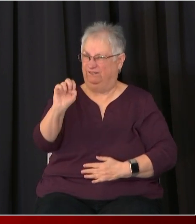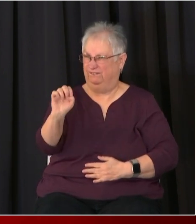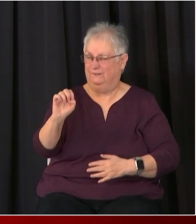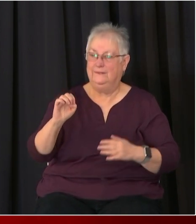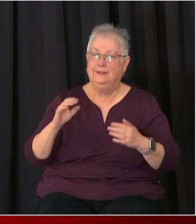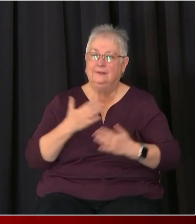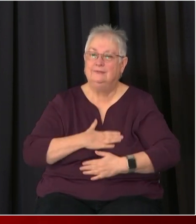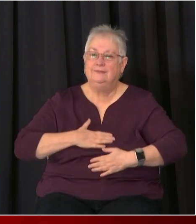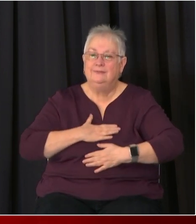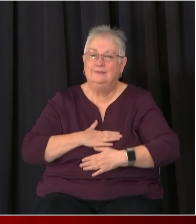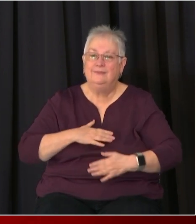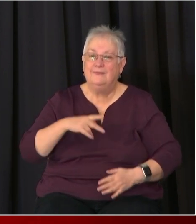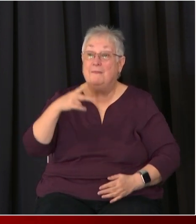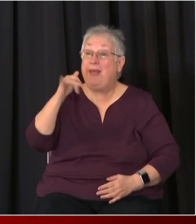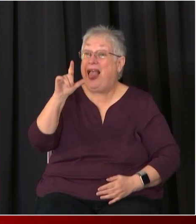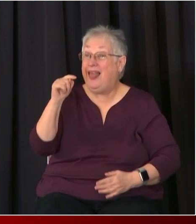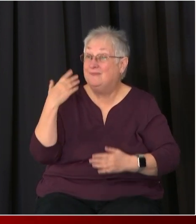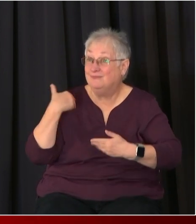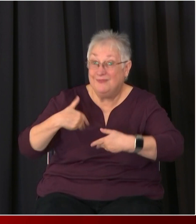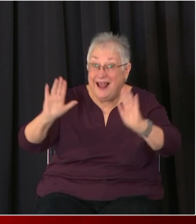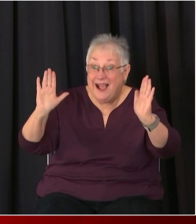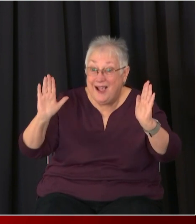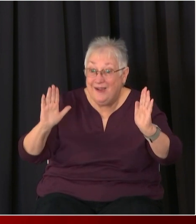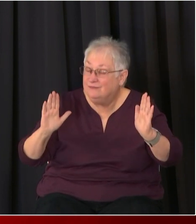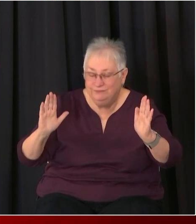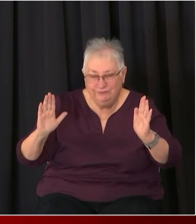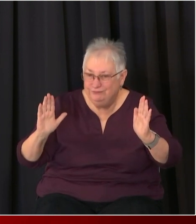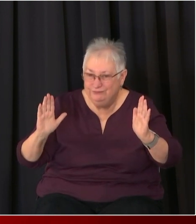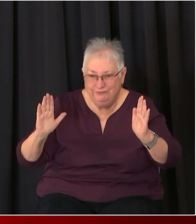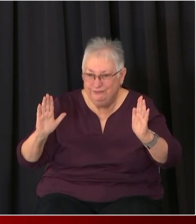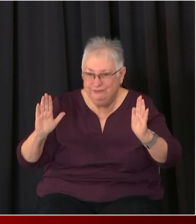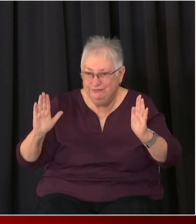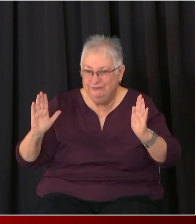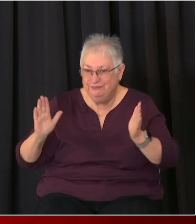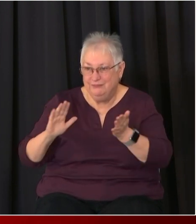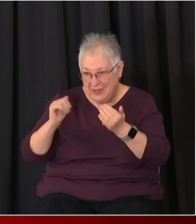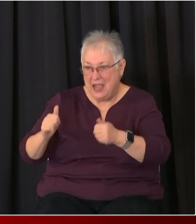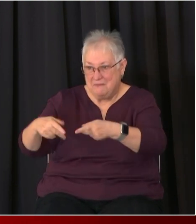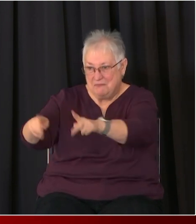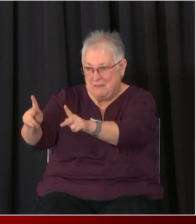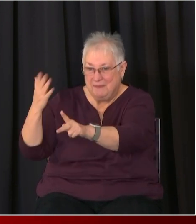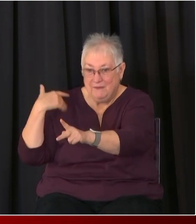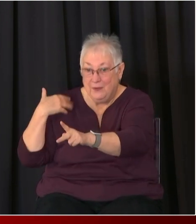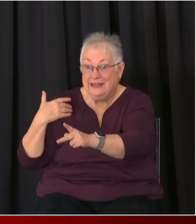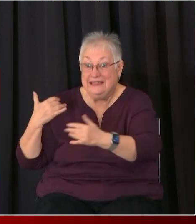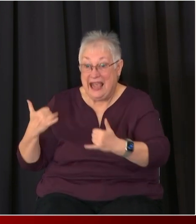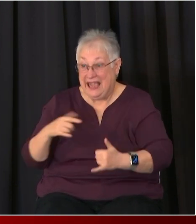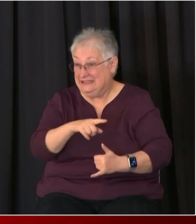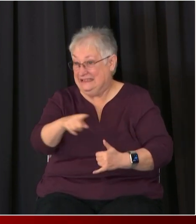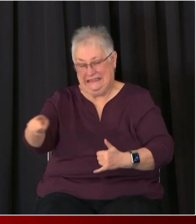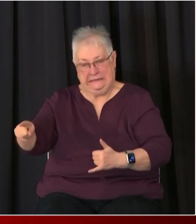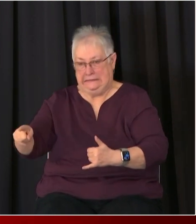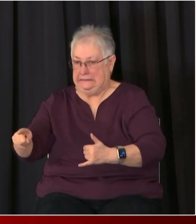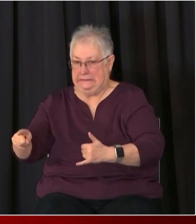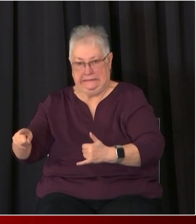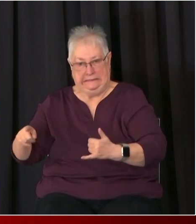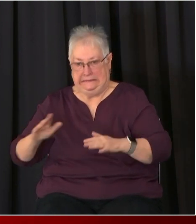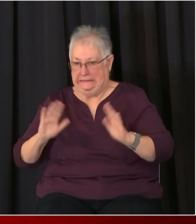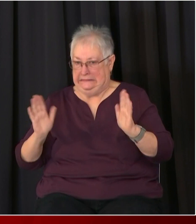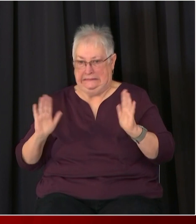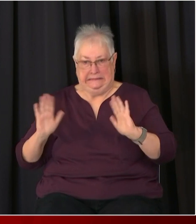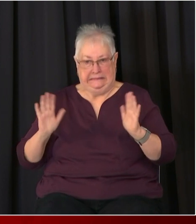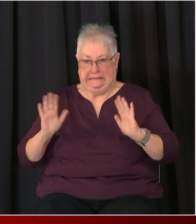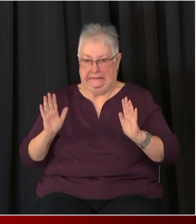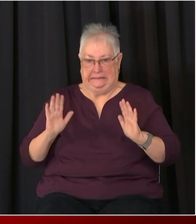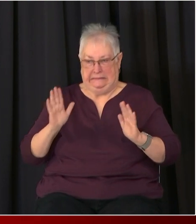previously granted a waiver for live entertainment will be contacted about their ability to proceed with acts or